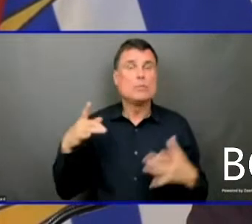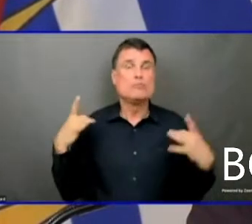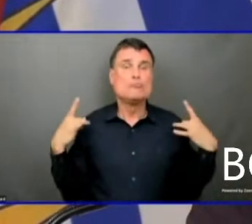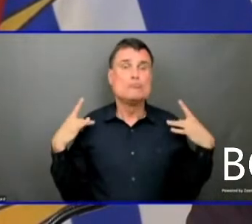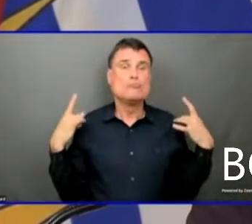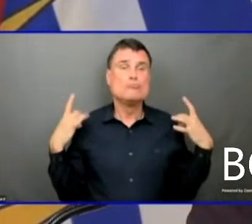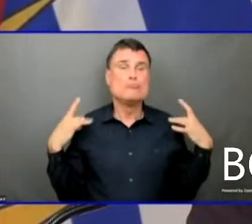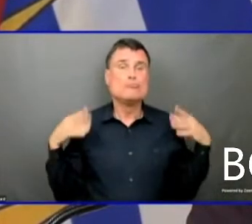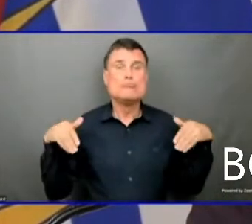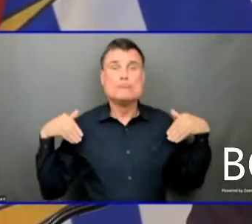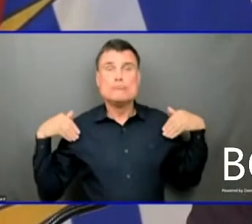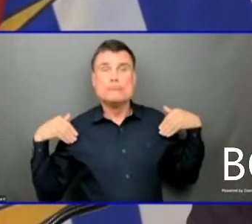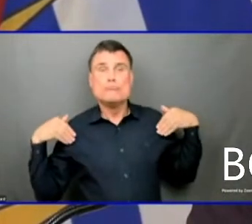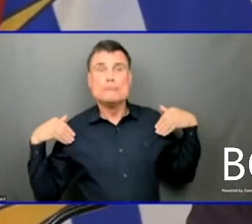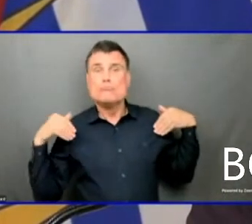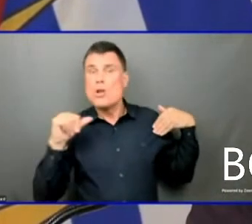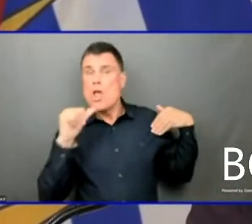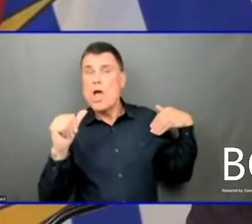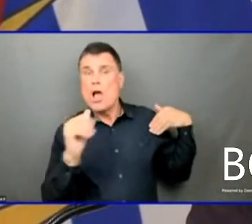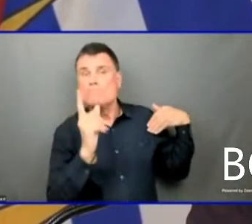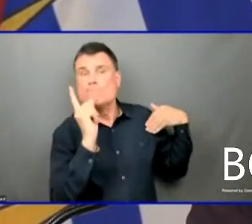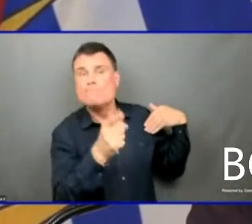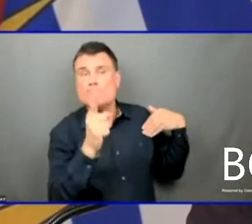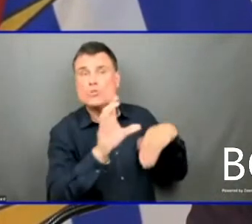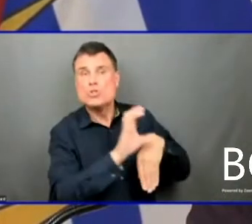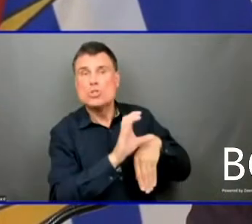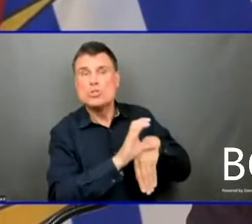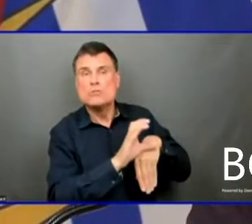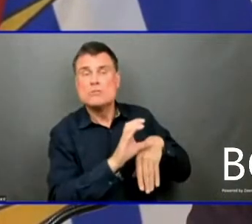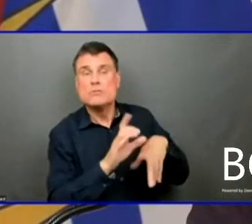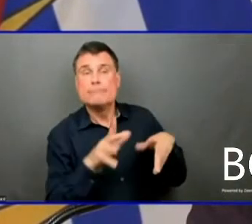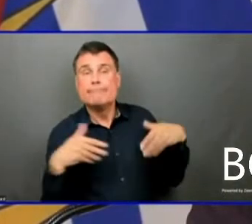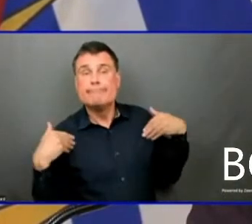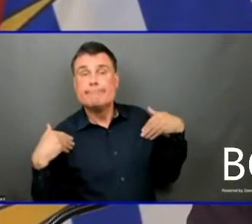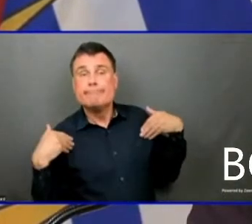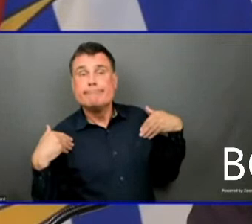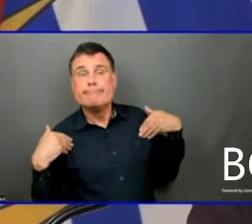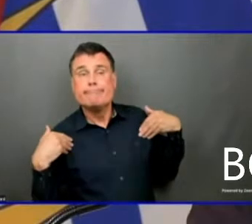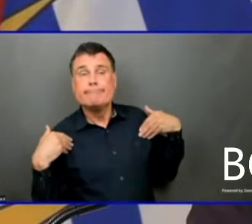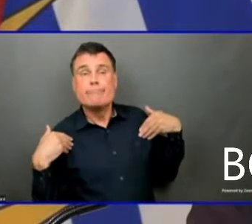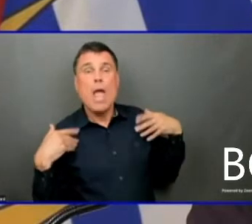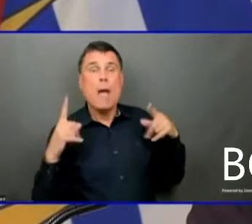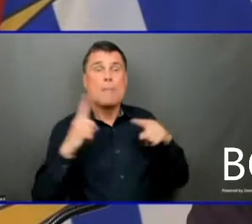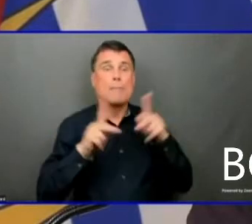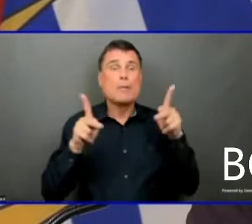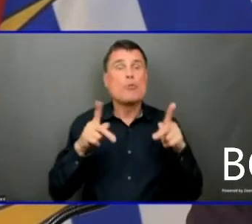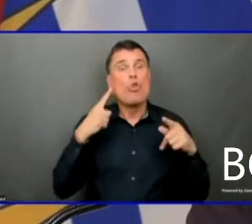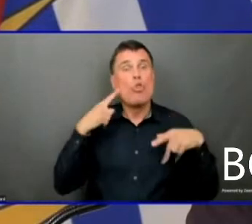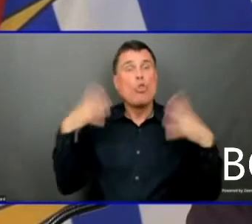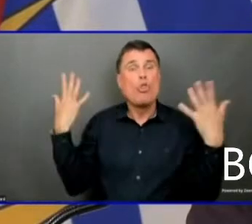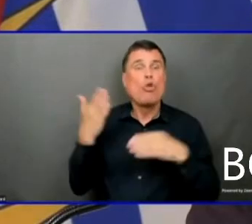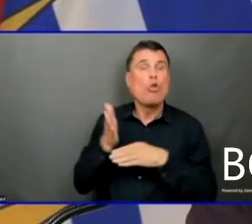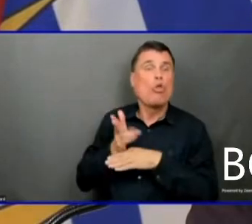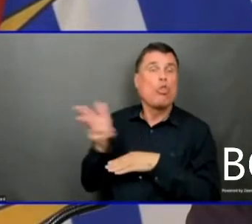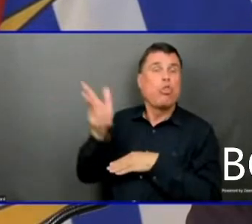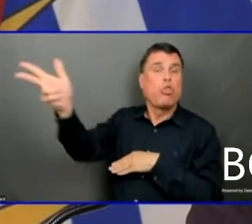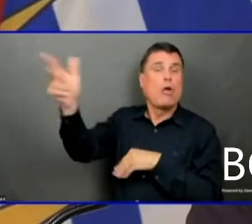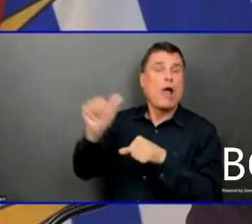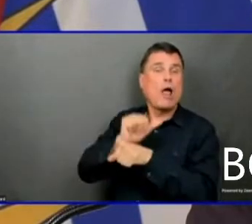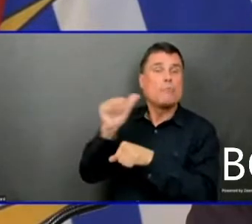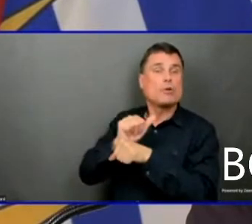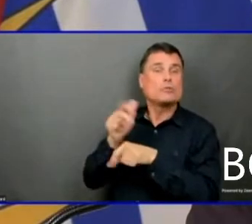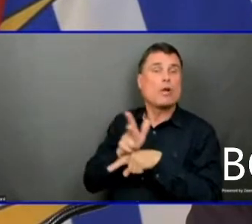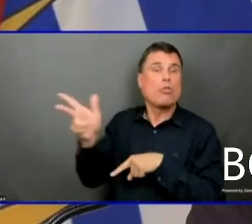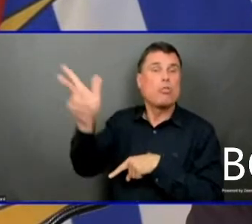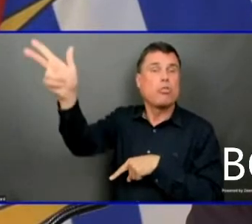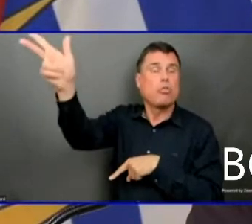or in some cases, again, it seems to be a free-for-all as far as travel, regardless of what people think as